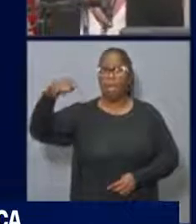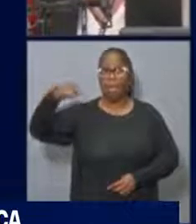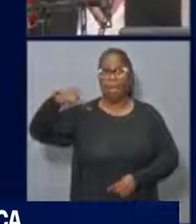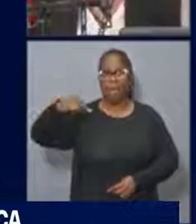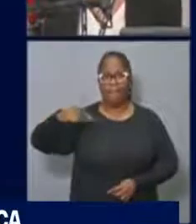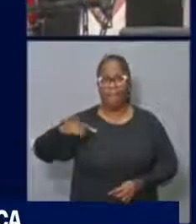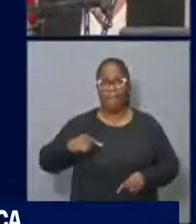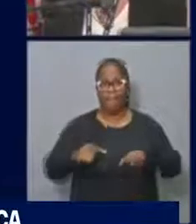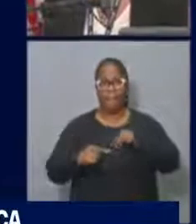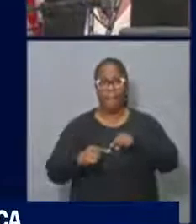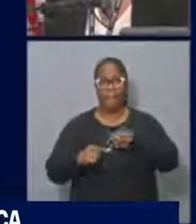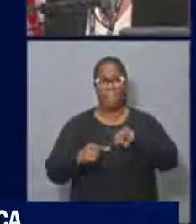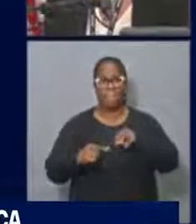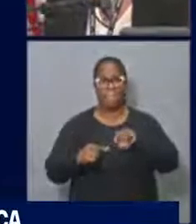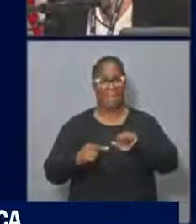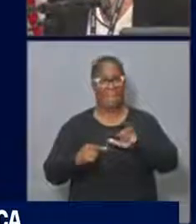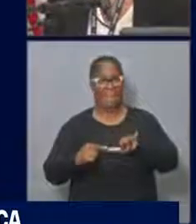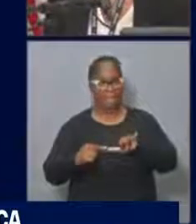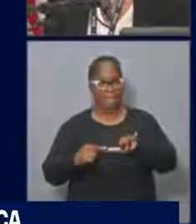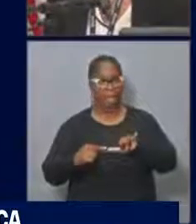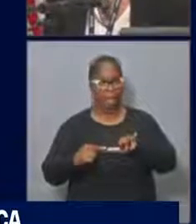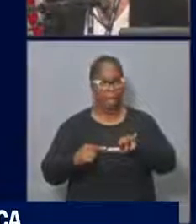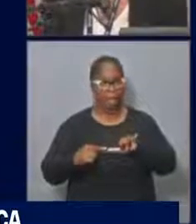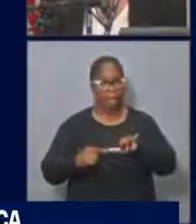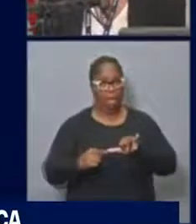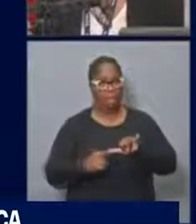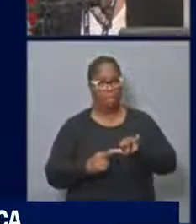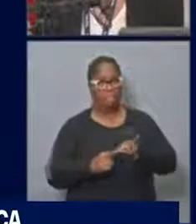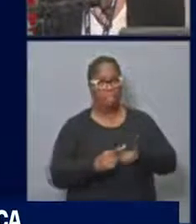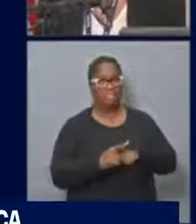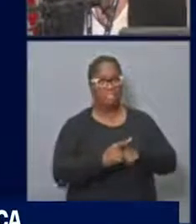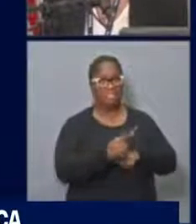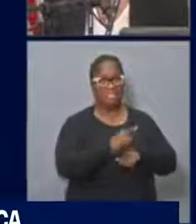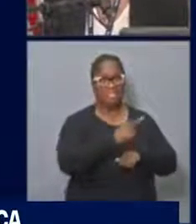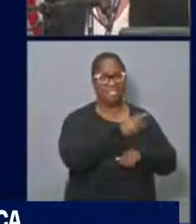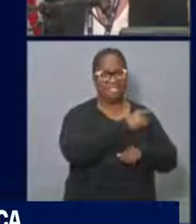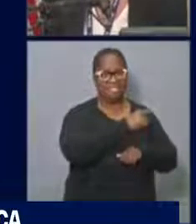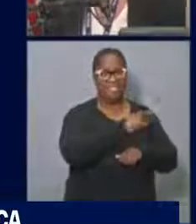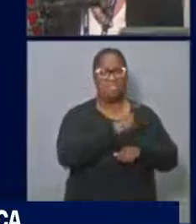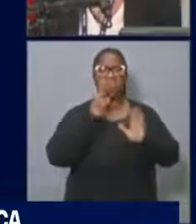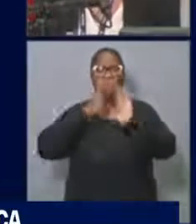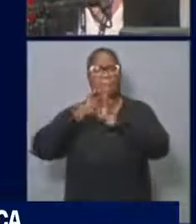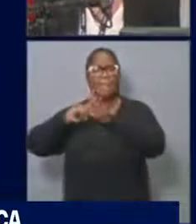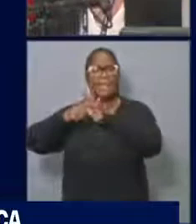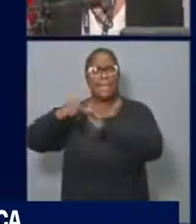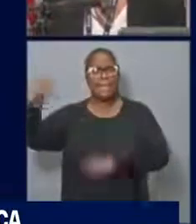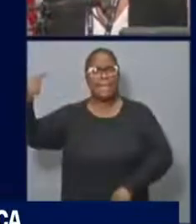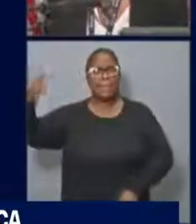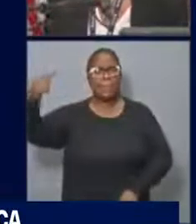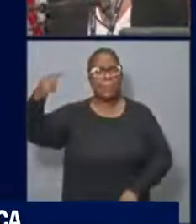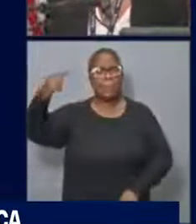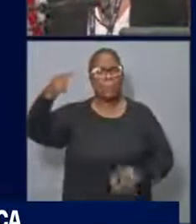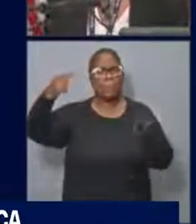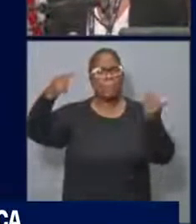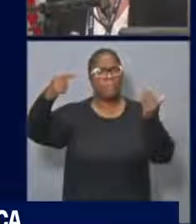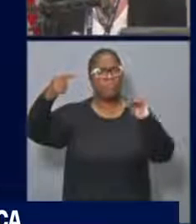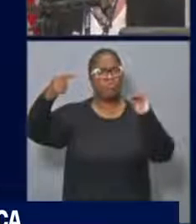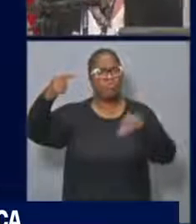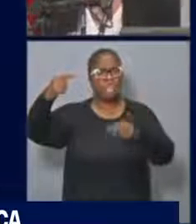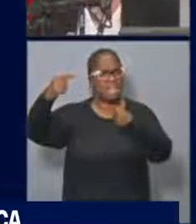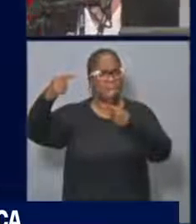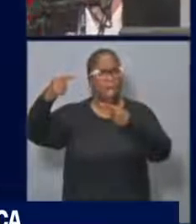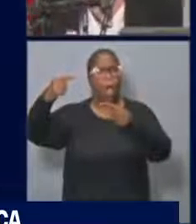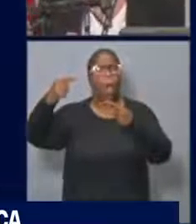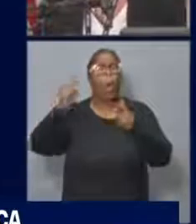May. At the beginning of the pandemic, we were mostly testing people who were sick, and our positivity rate was about 15% in